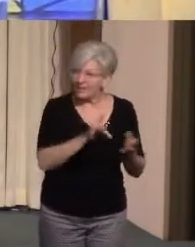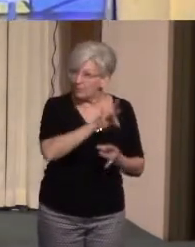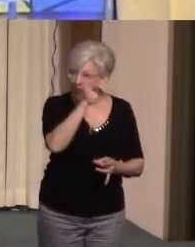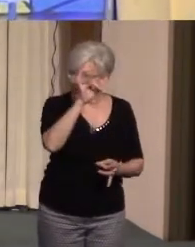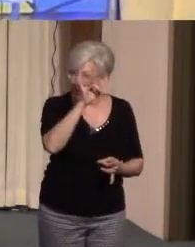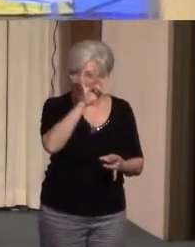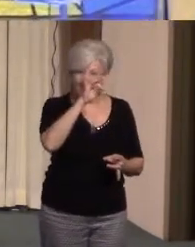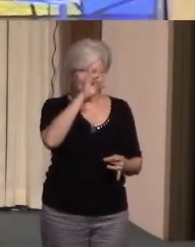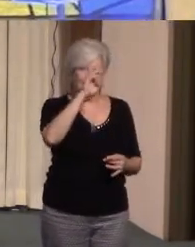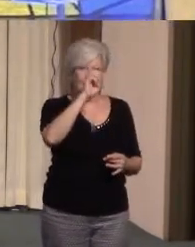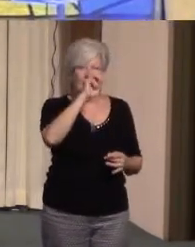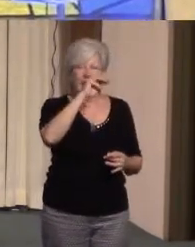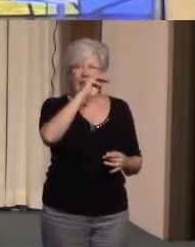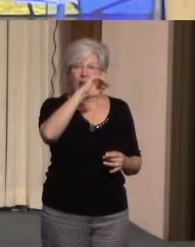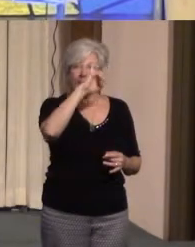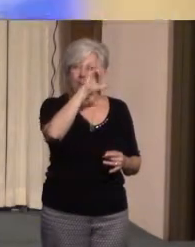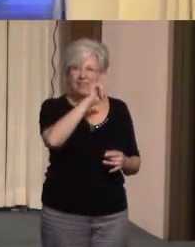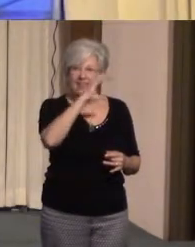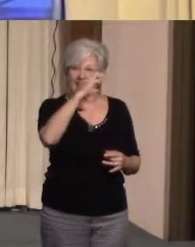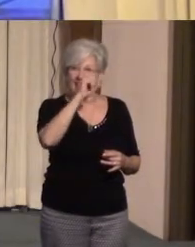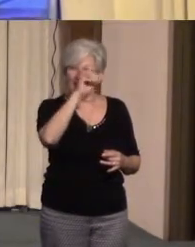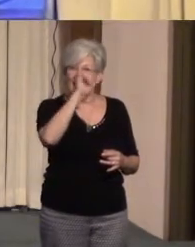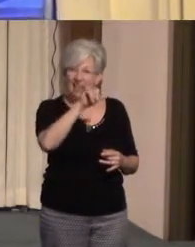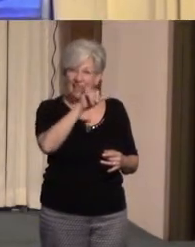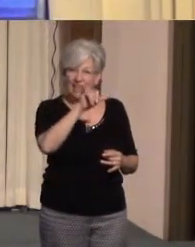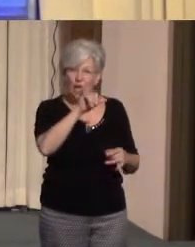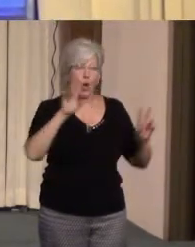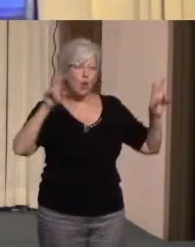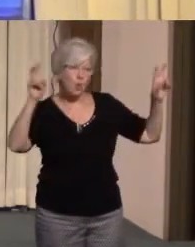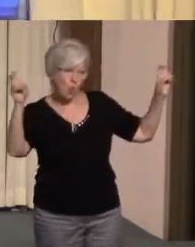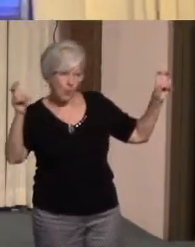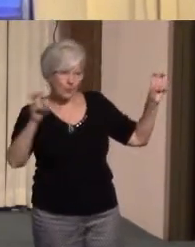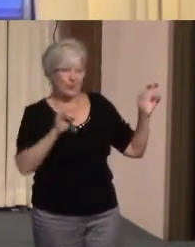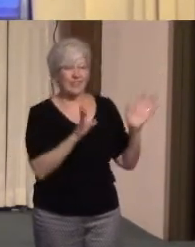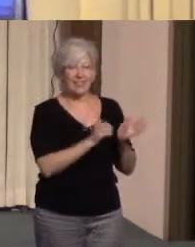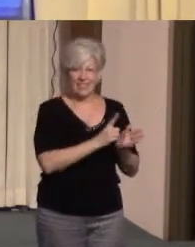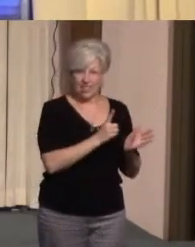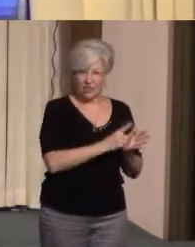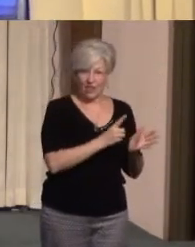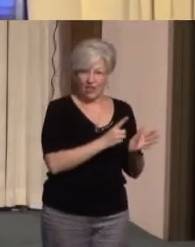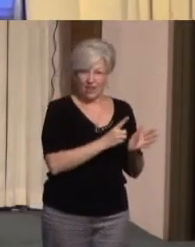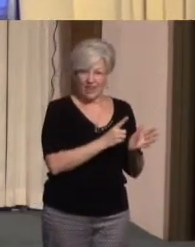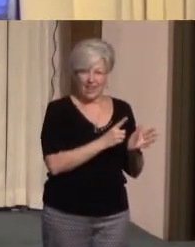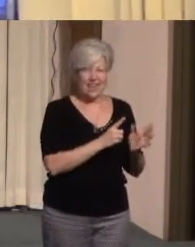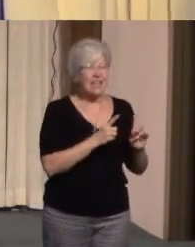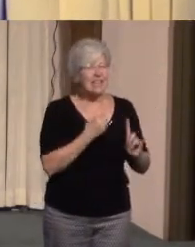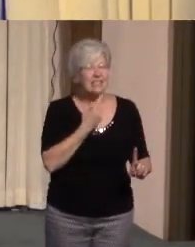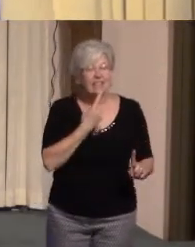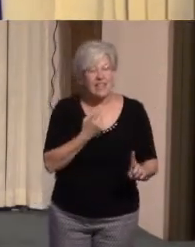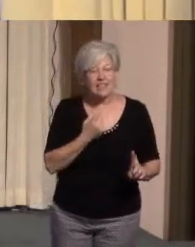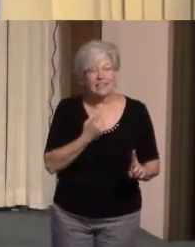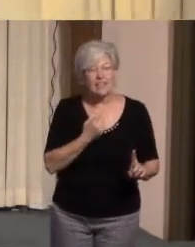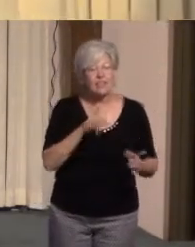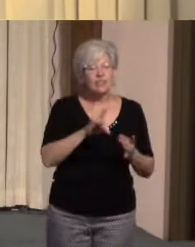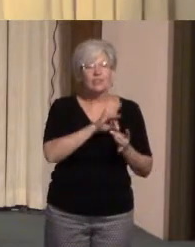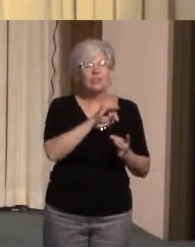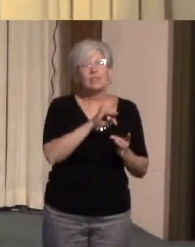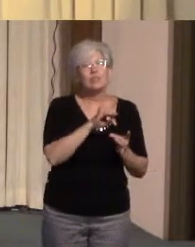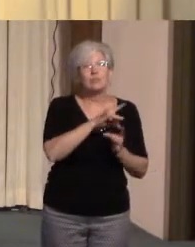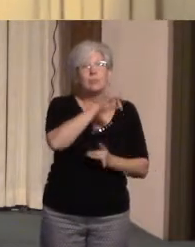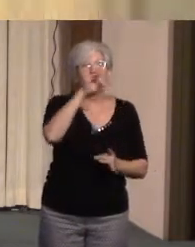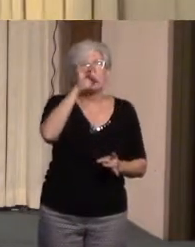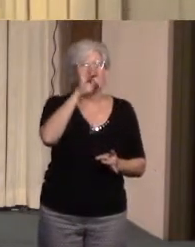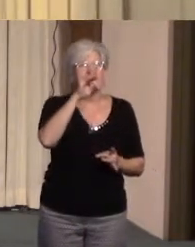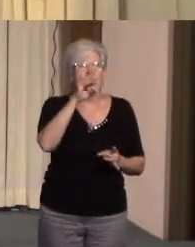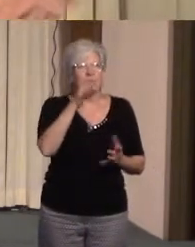and Emily Cady quotes Webster, spirit, among the other definitions of it, is that thing